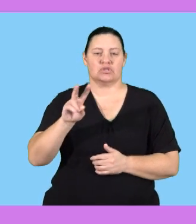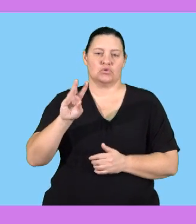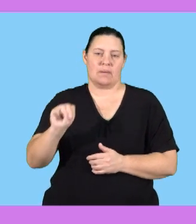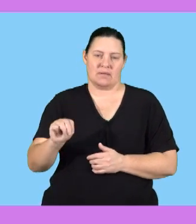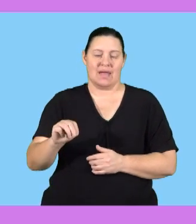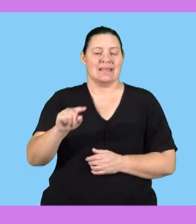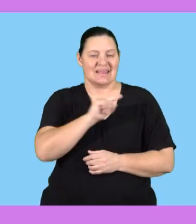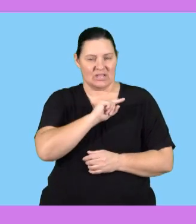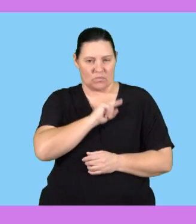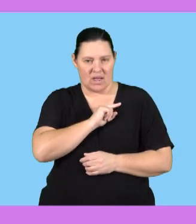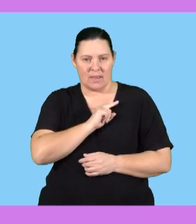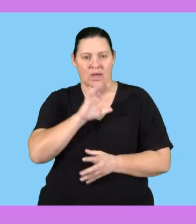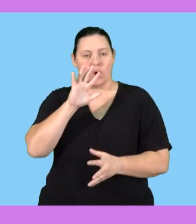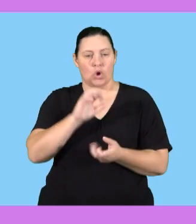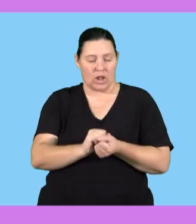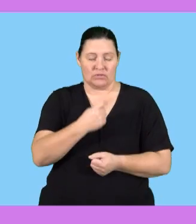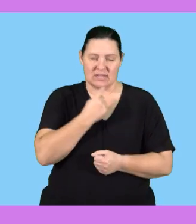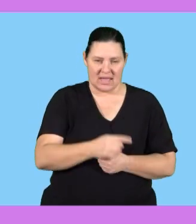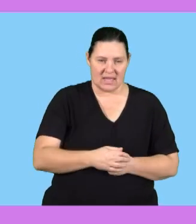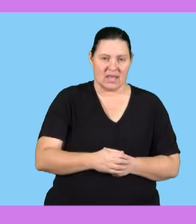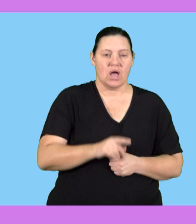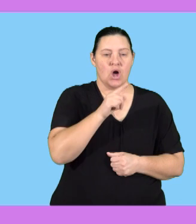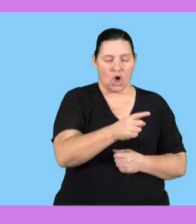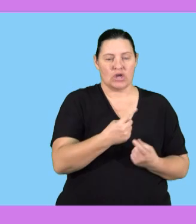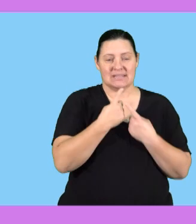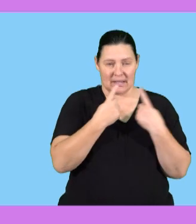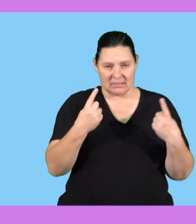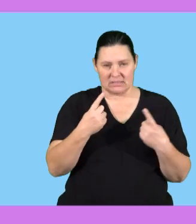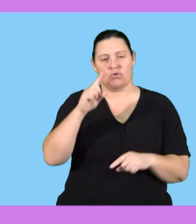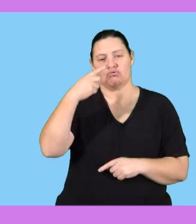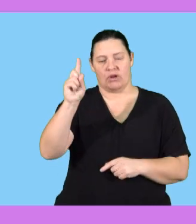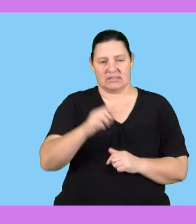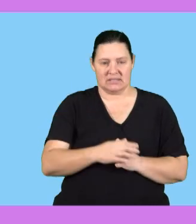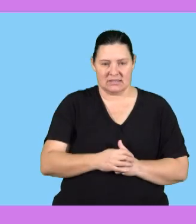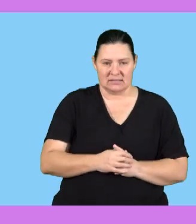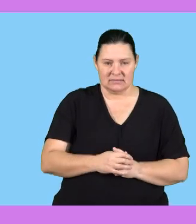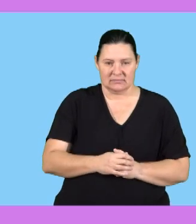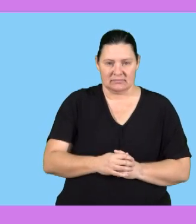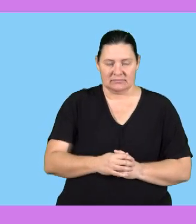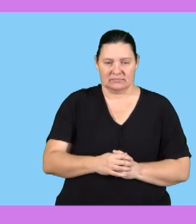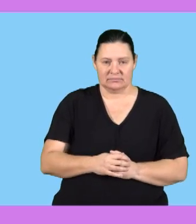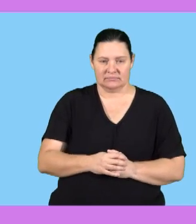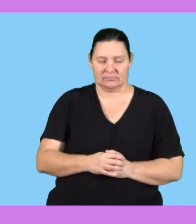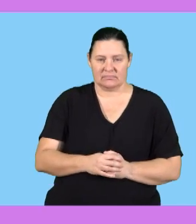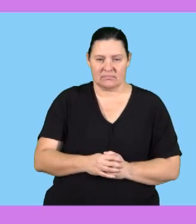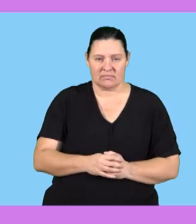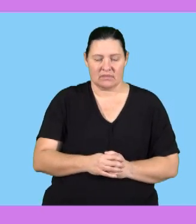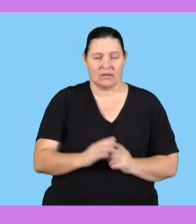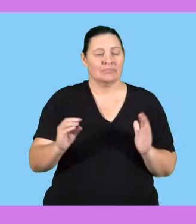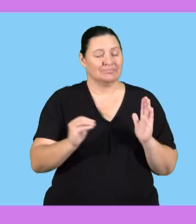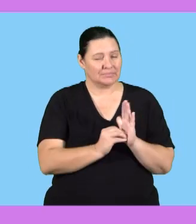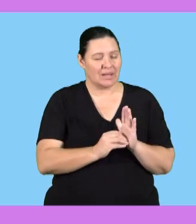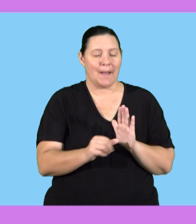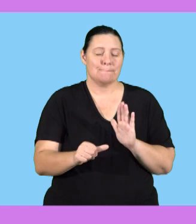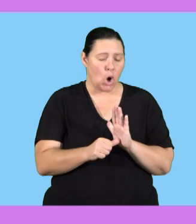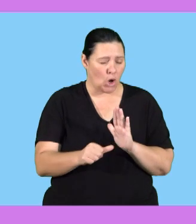meters? Therefore, I conclude by saying her statement is correct. And please note,